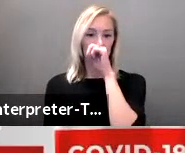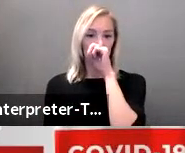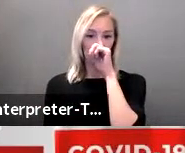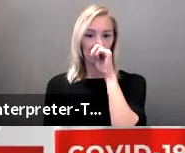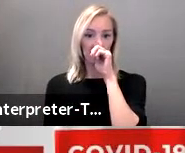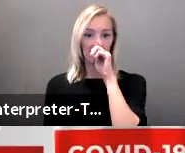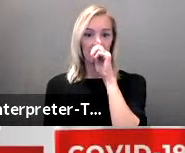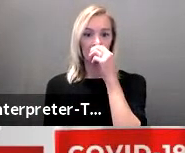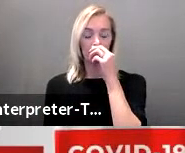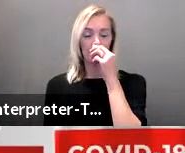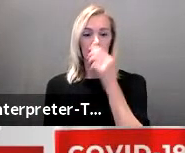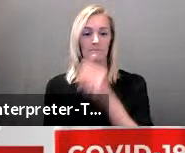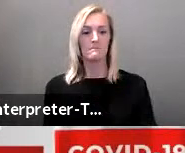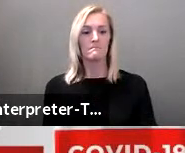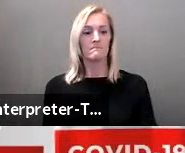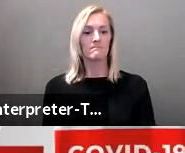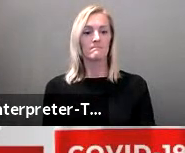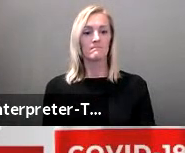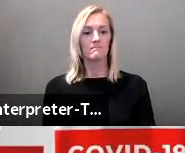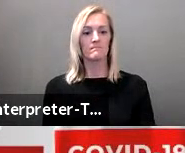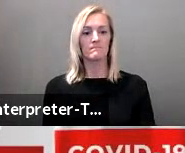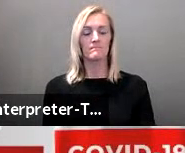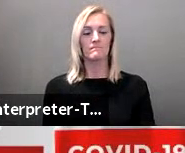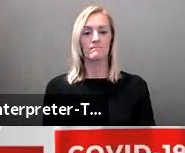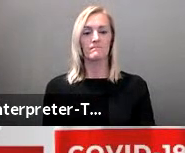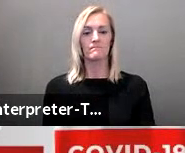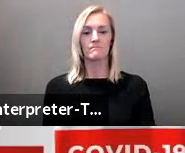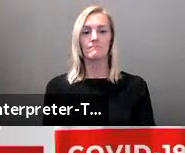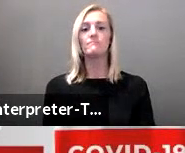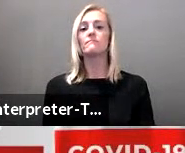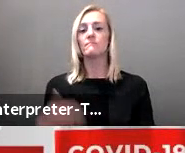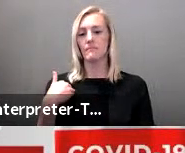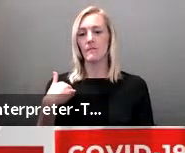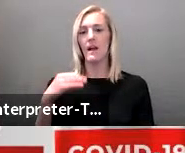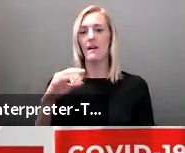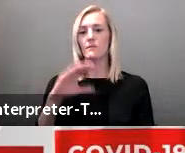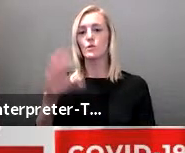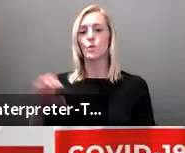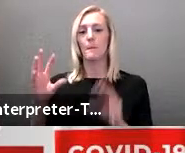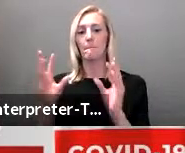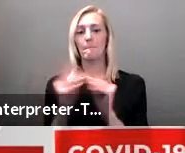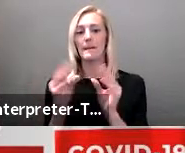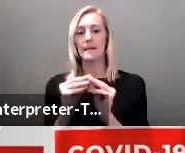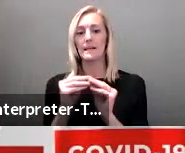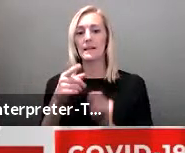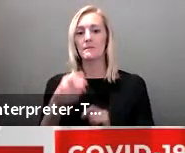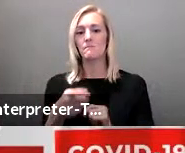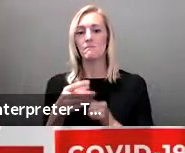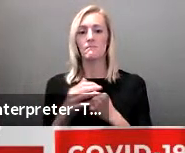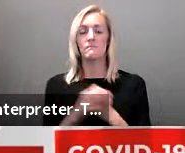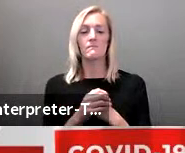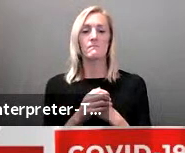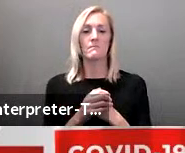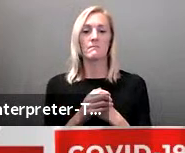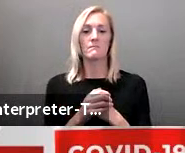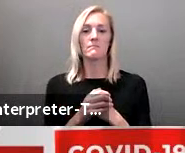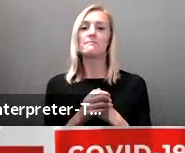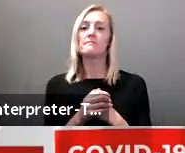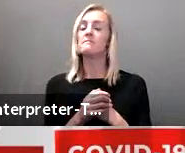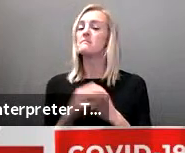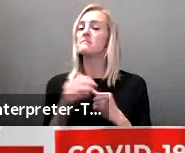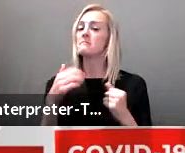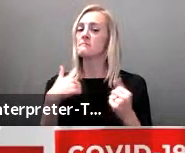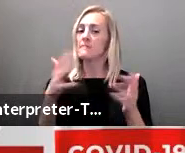where we're going. You'll see that there's a Zoom meeting on there, and I kind of took a slide, but they knew that I did because I